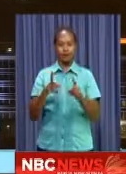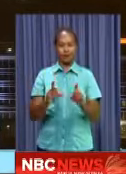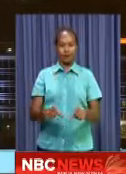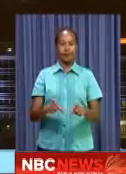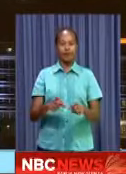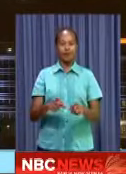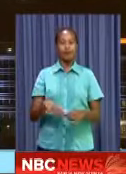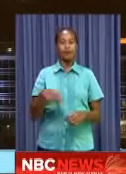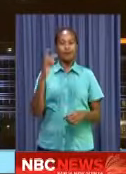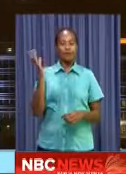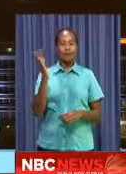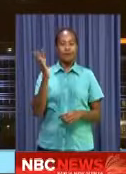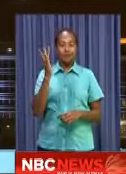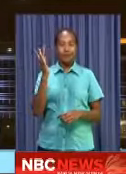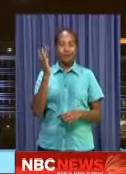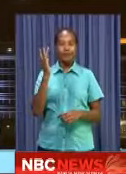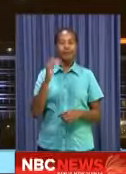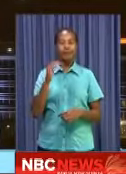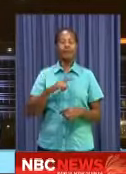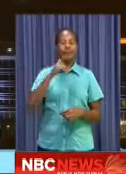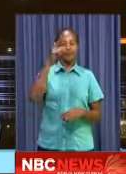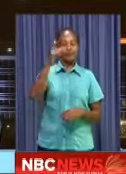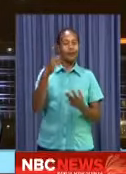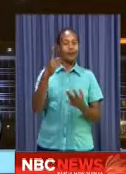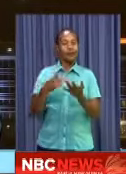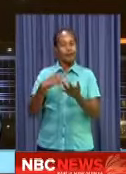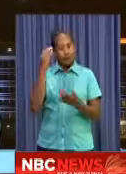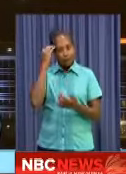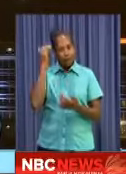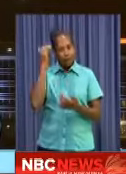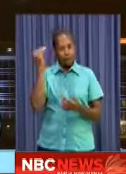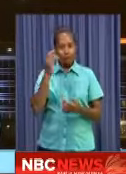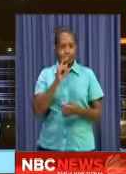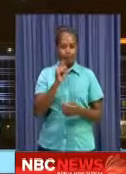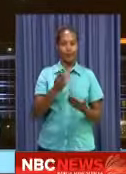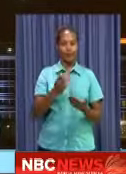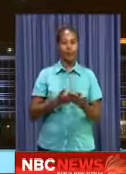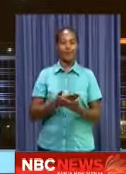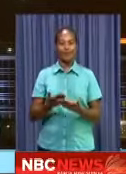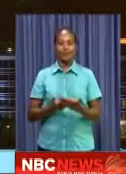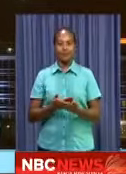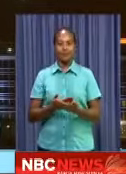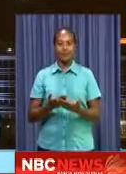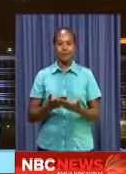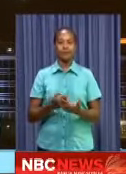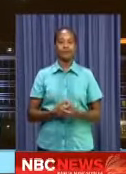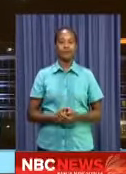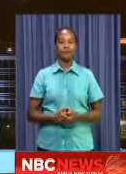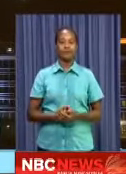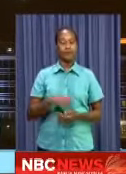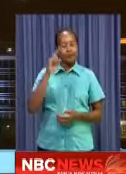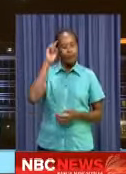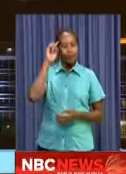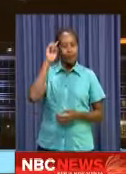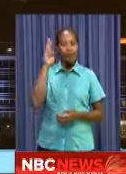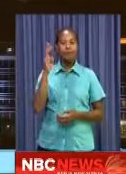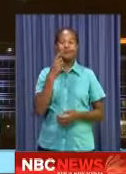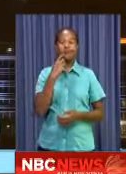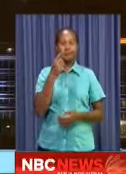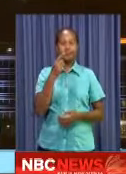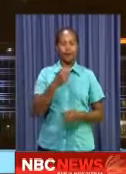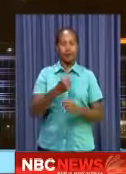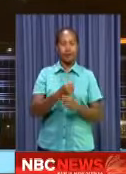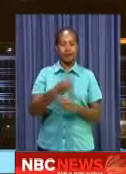through the Flexible Open and Distance Education. Mr Marapa's appeal comes after one-third of grade-told